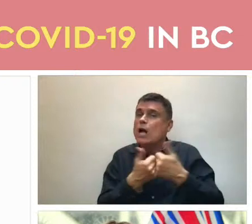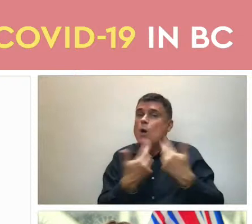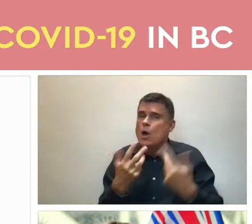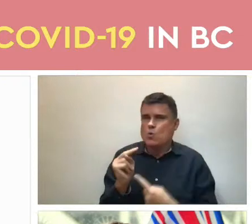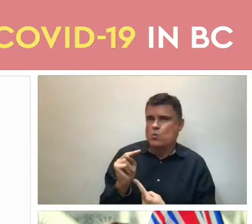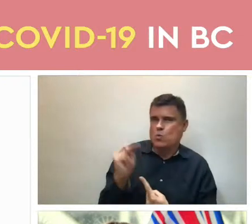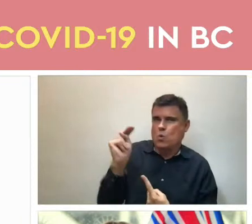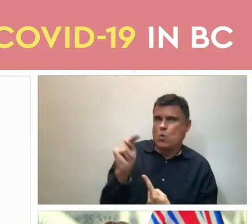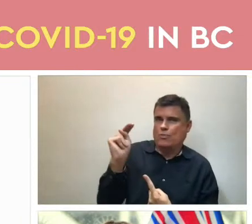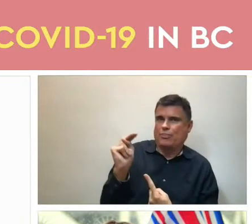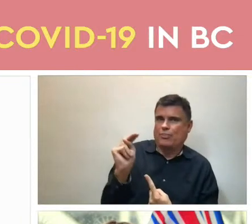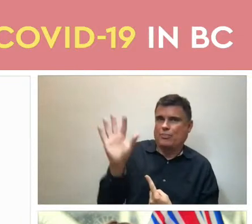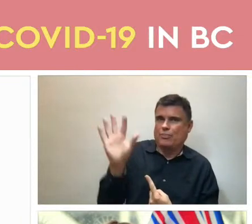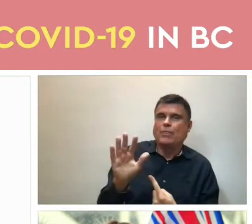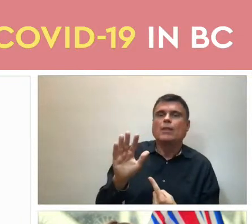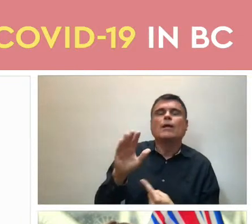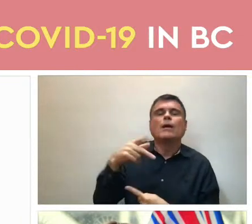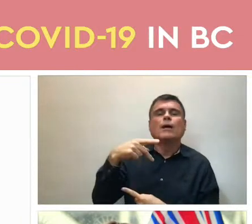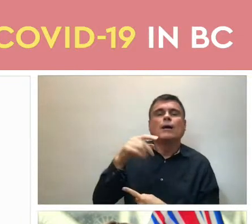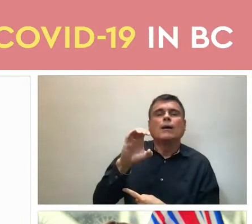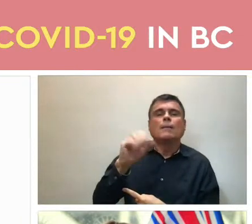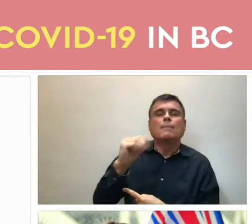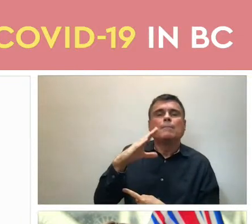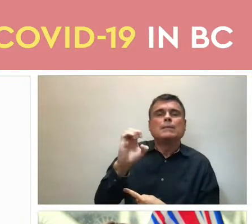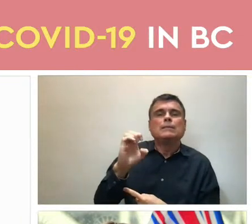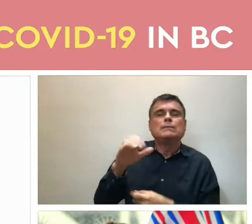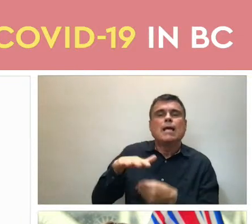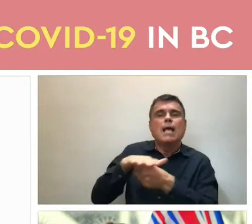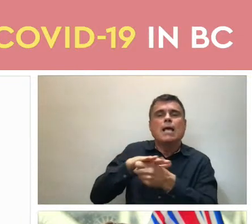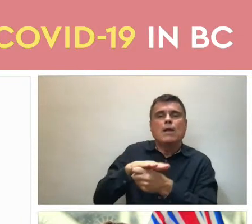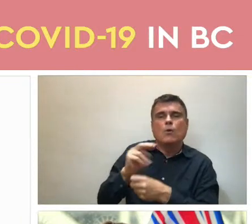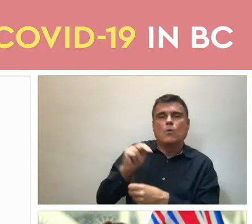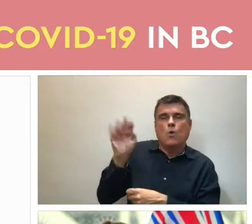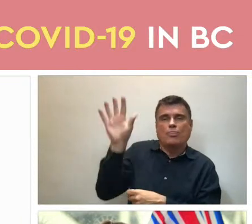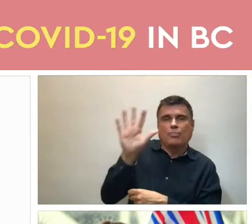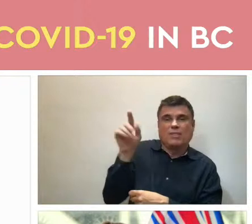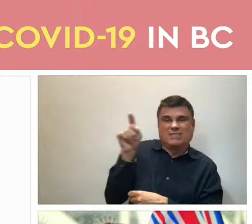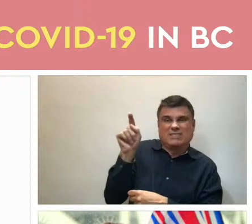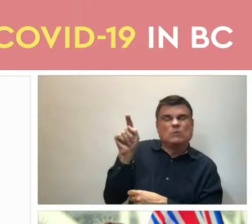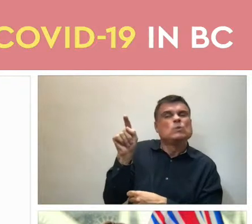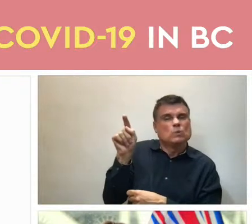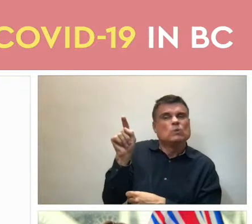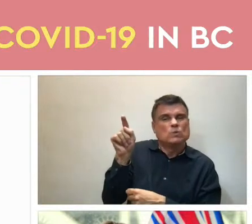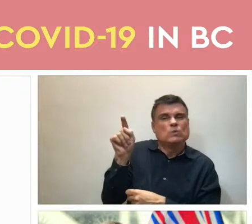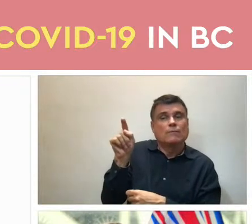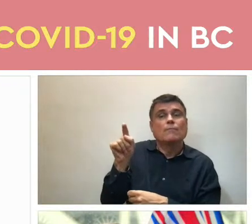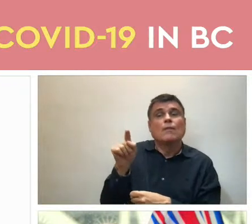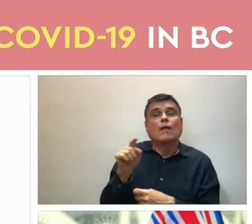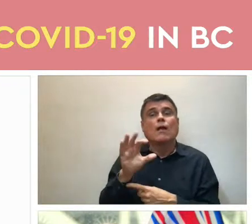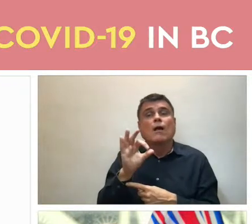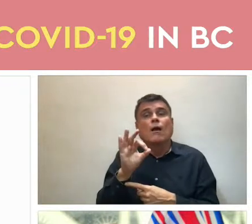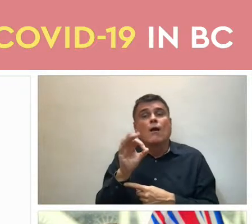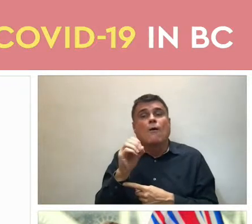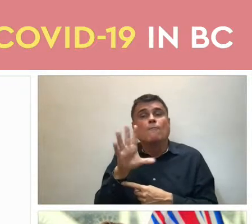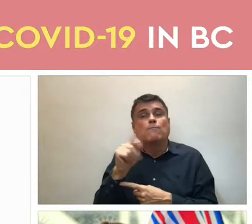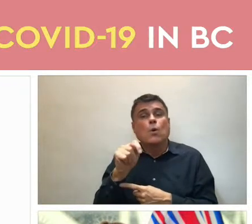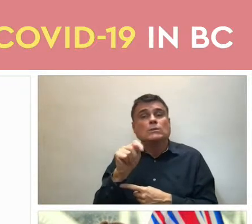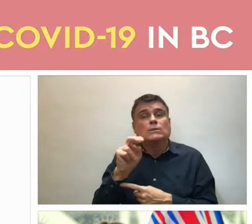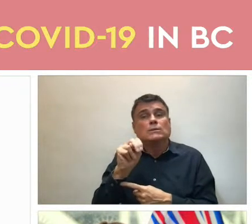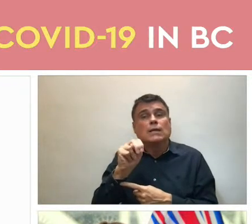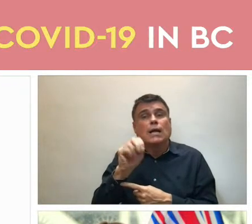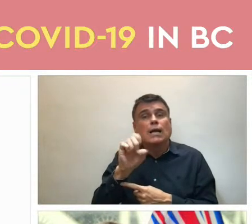down in Fort Nelson, and that's great to see, as well as in areas around Golden and in the